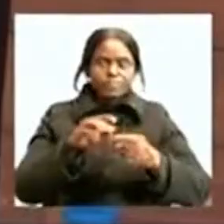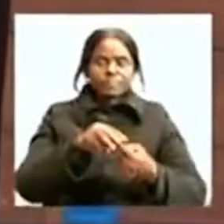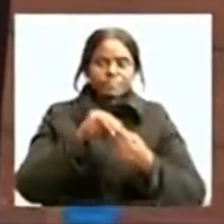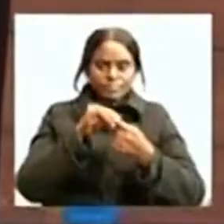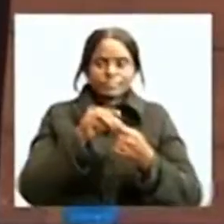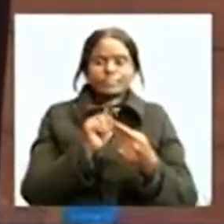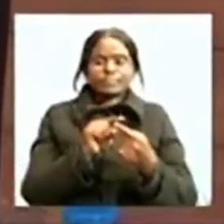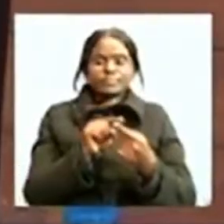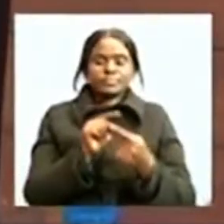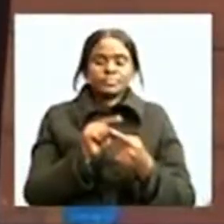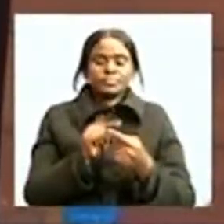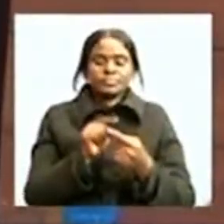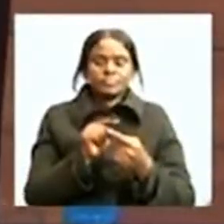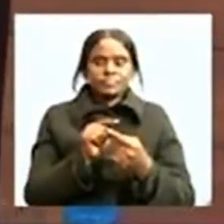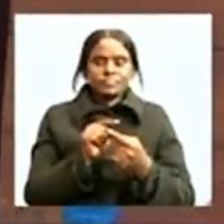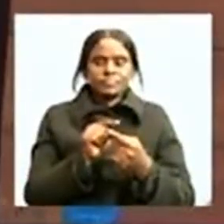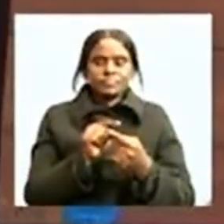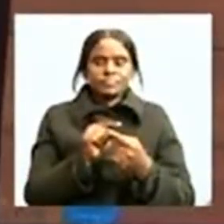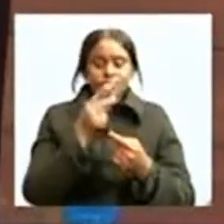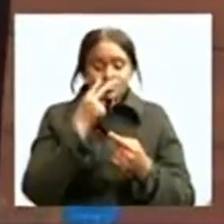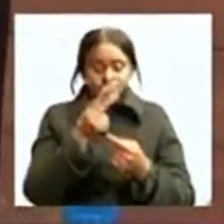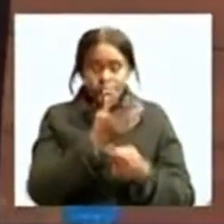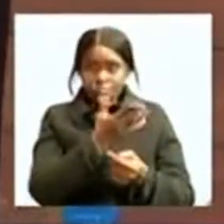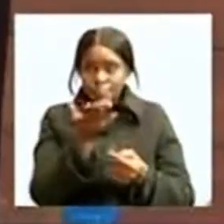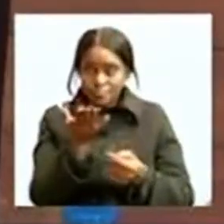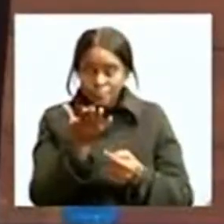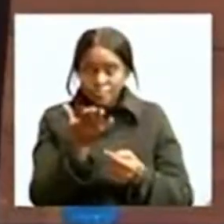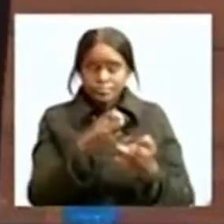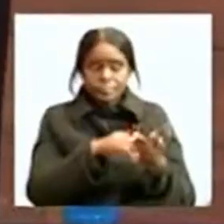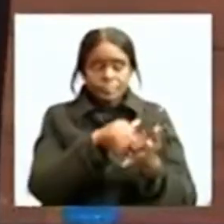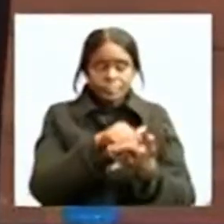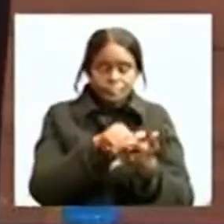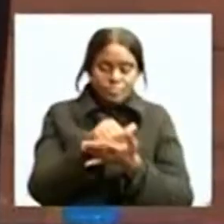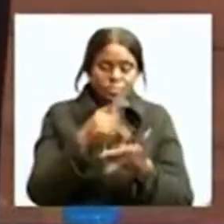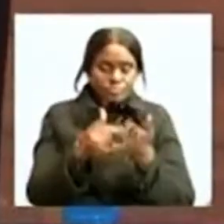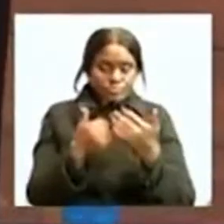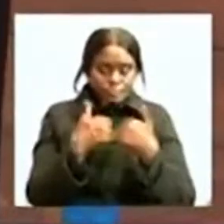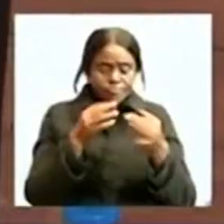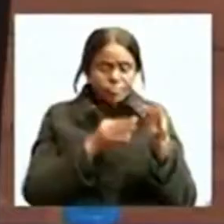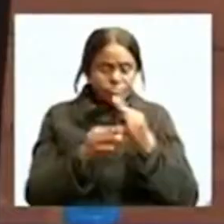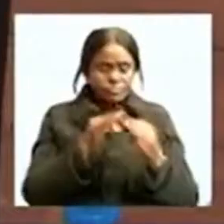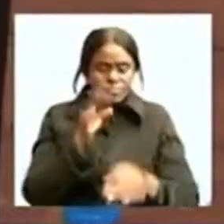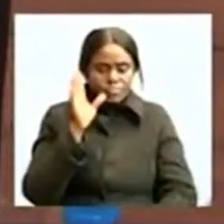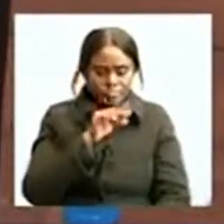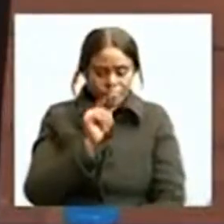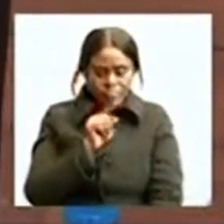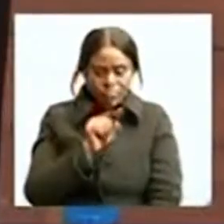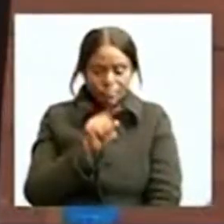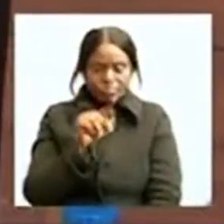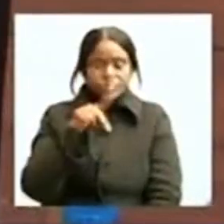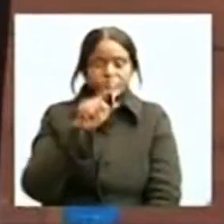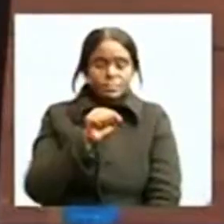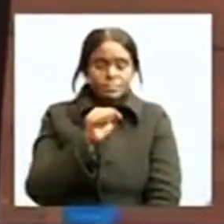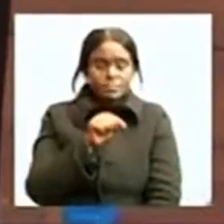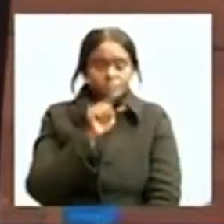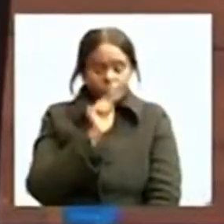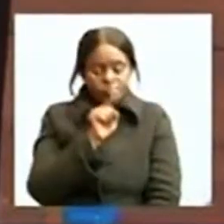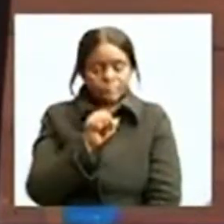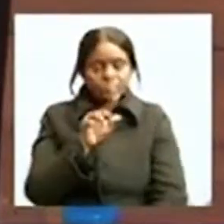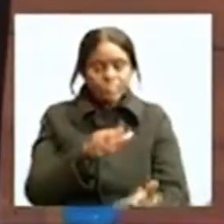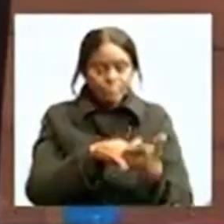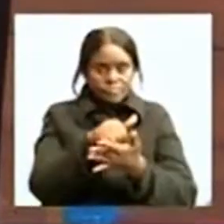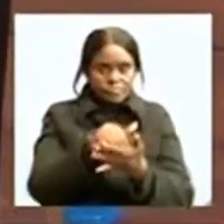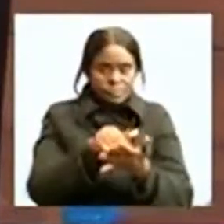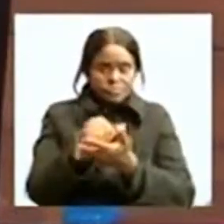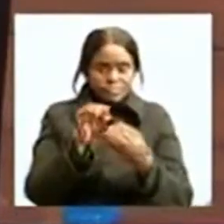specifically. Now, when you look at these weaknesses that we have highlighted, PS, these are the